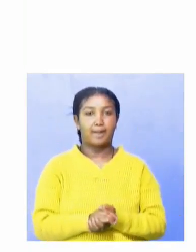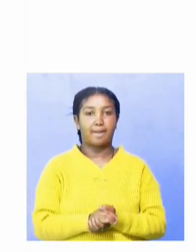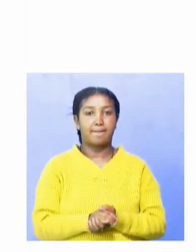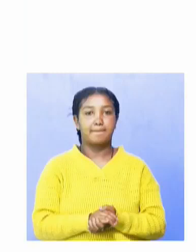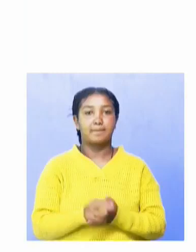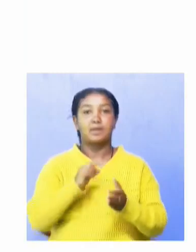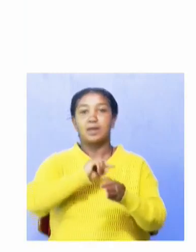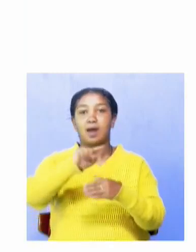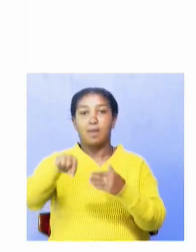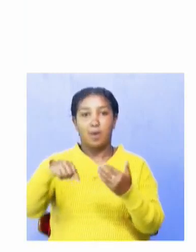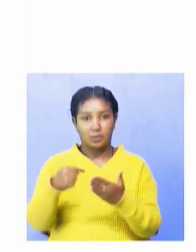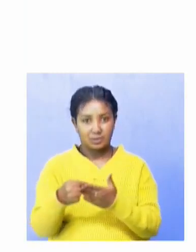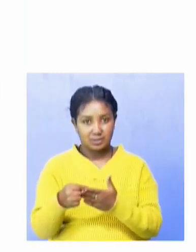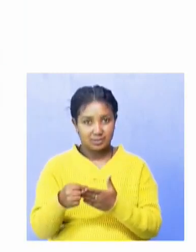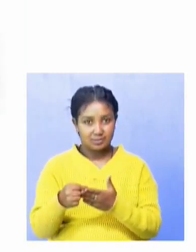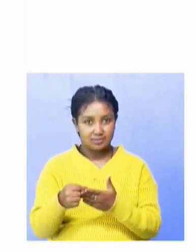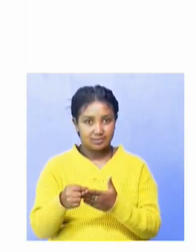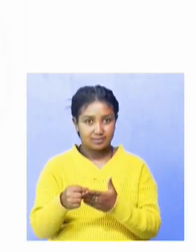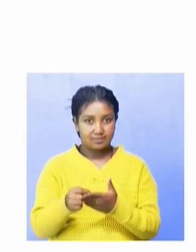about